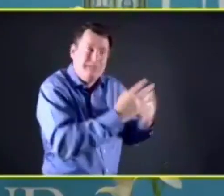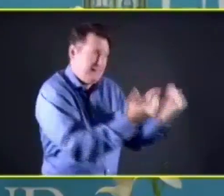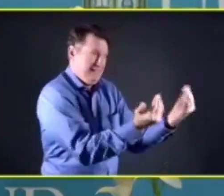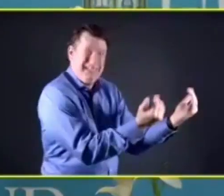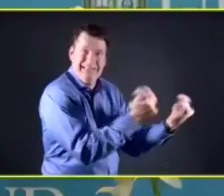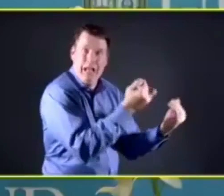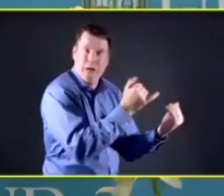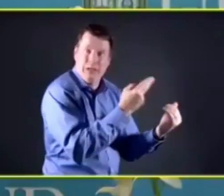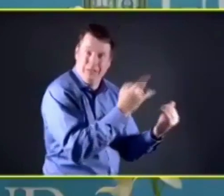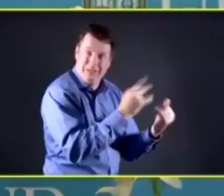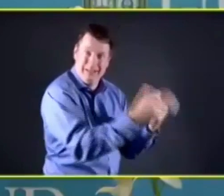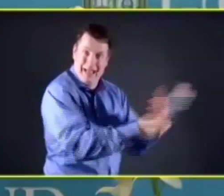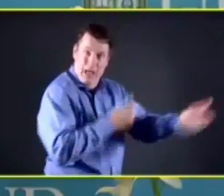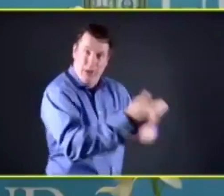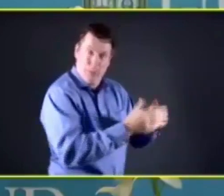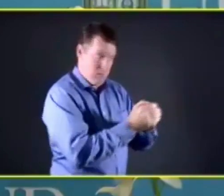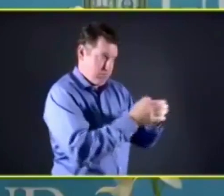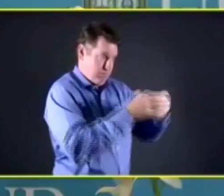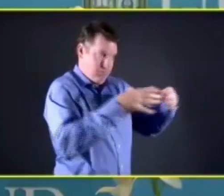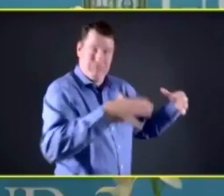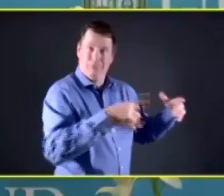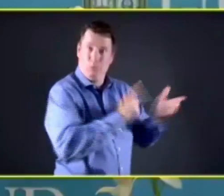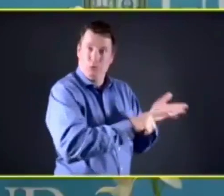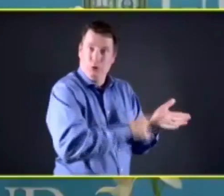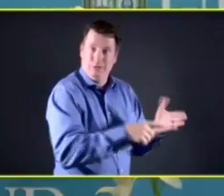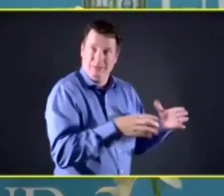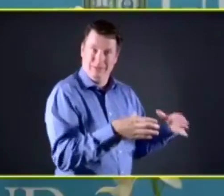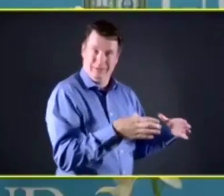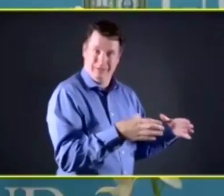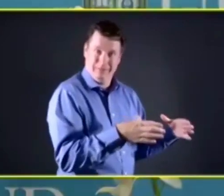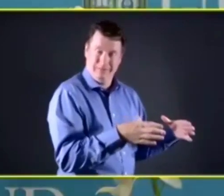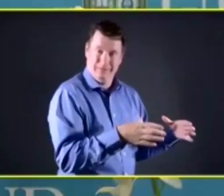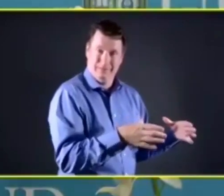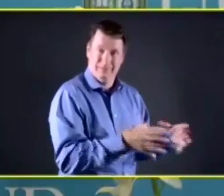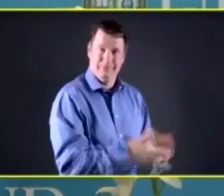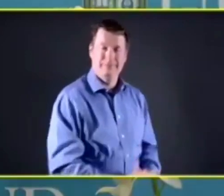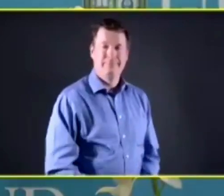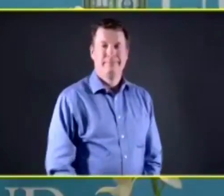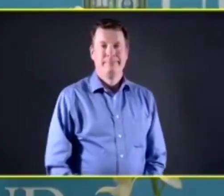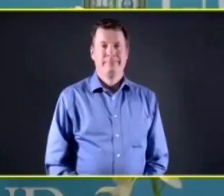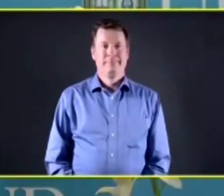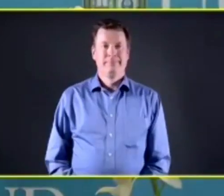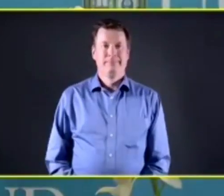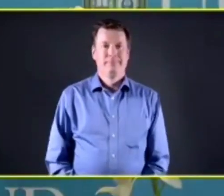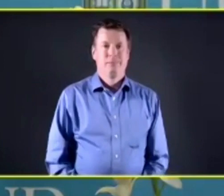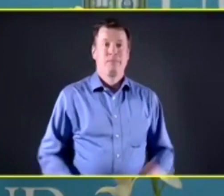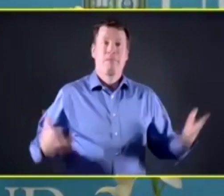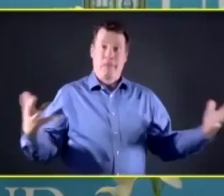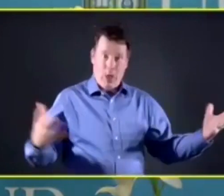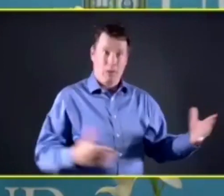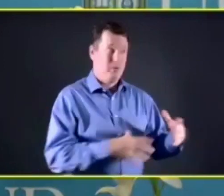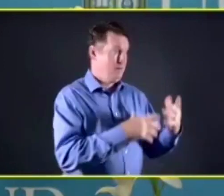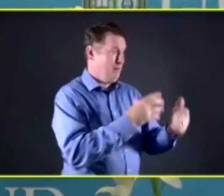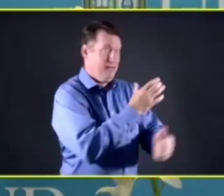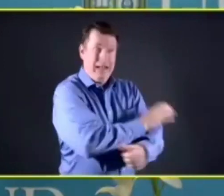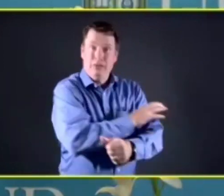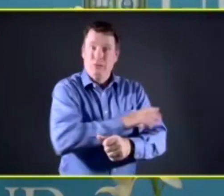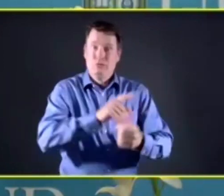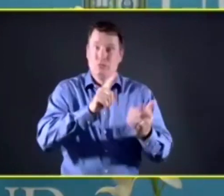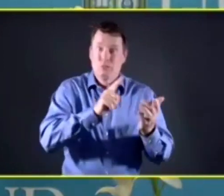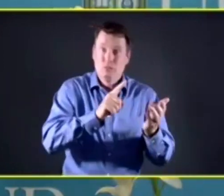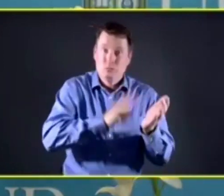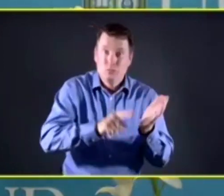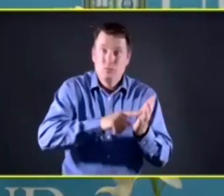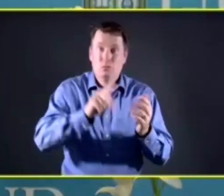drug for a different type of patient, and it's fairly similar. So we've kind of joined into this